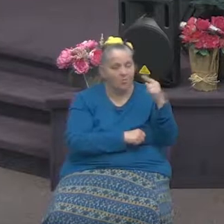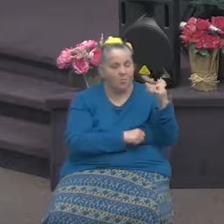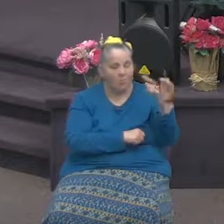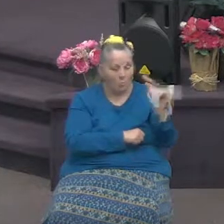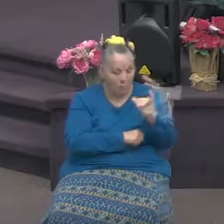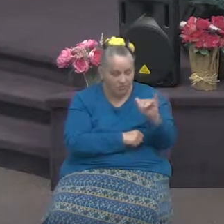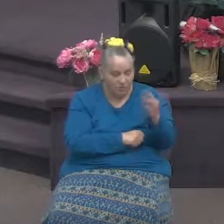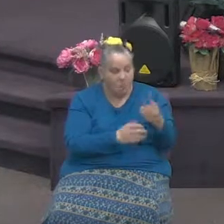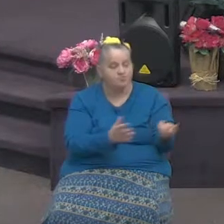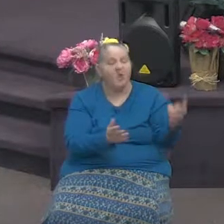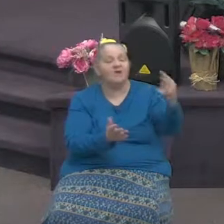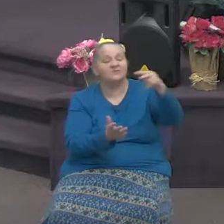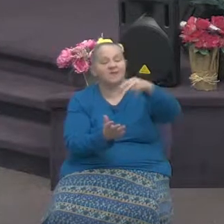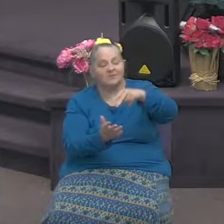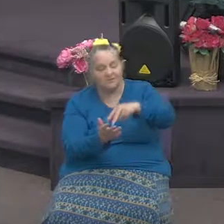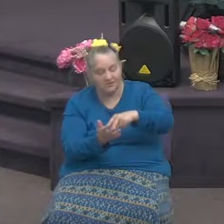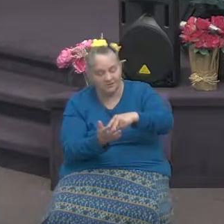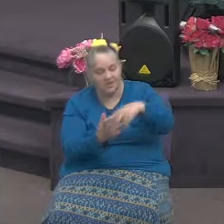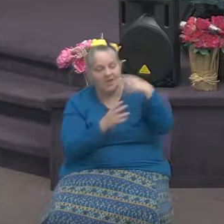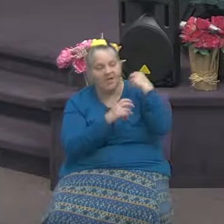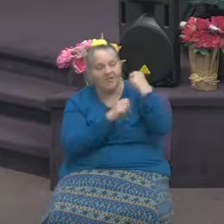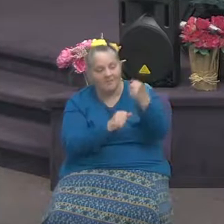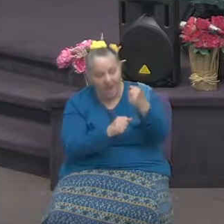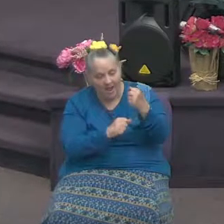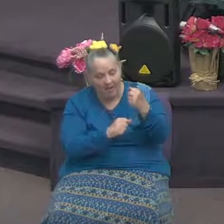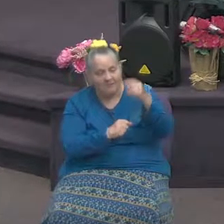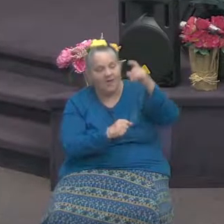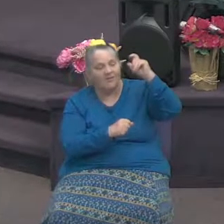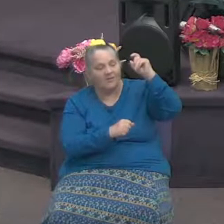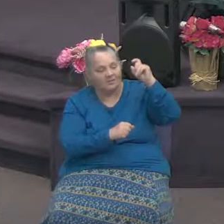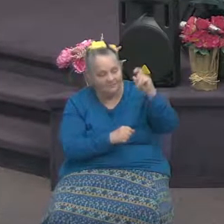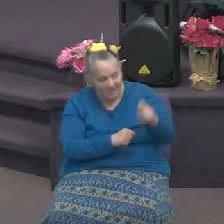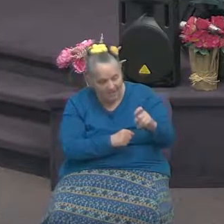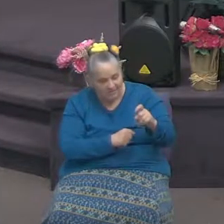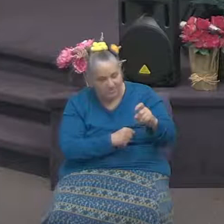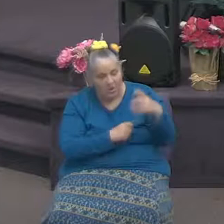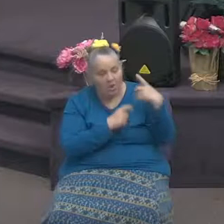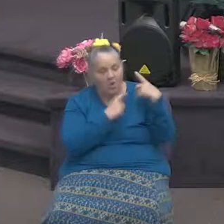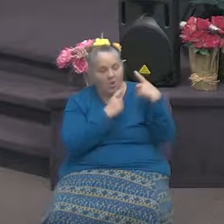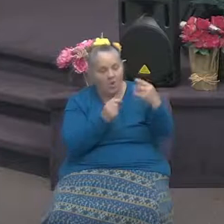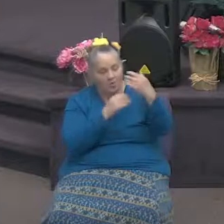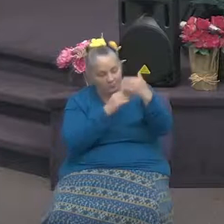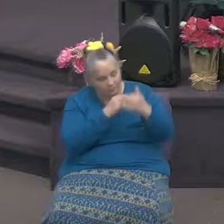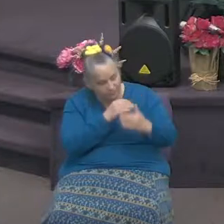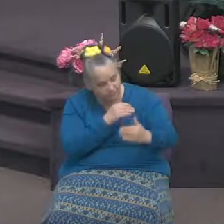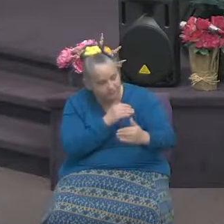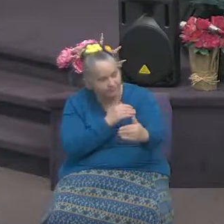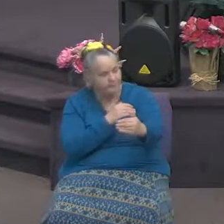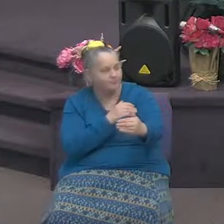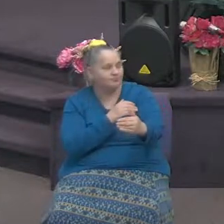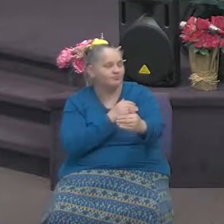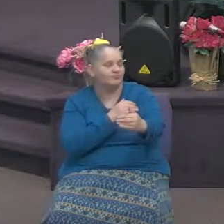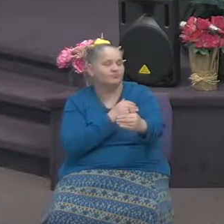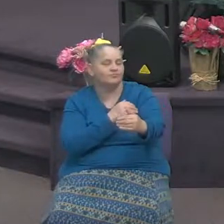also rise with that resurrection power. But we must go